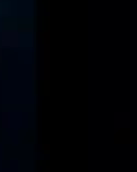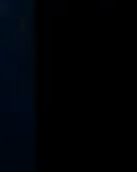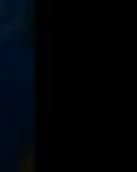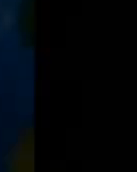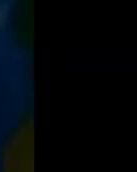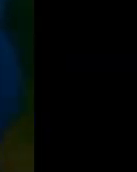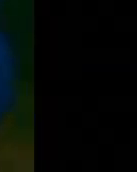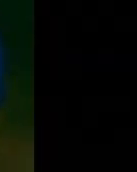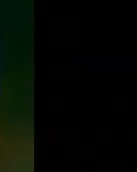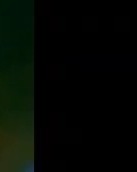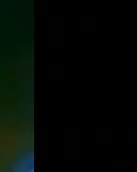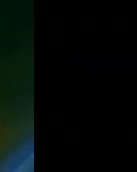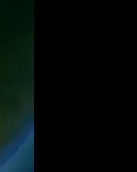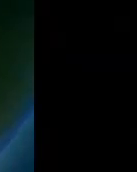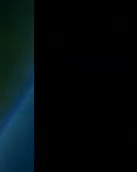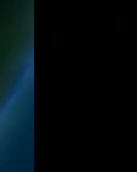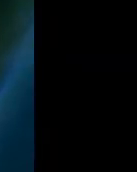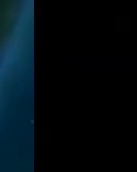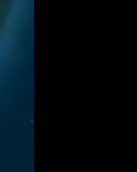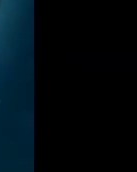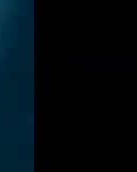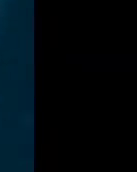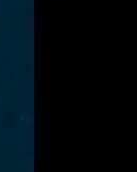Peace to the Lord.